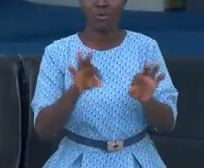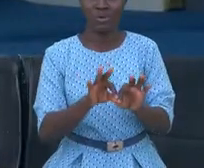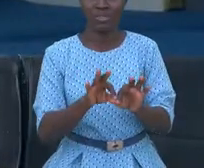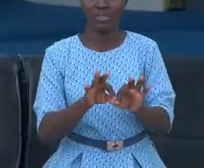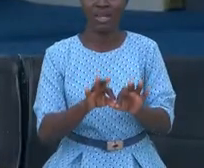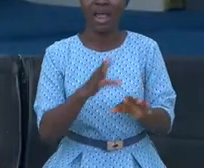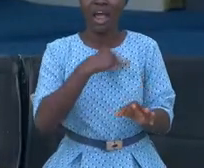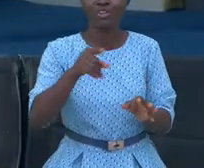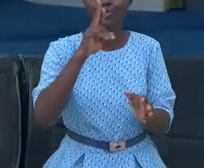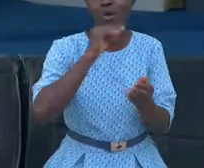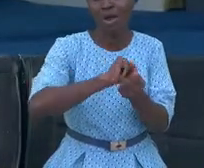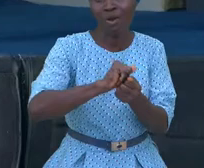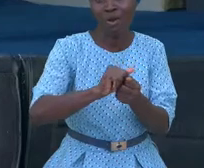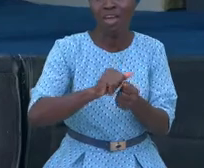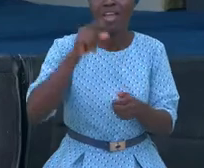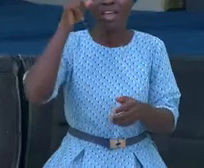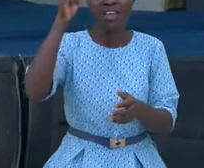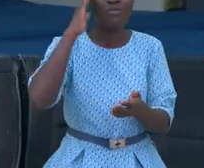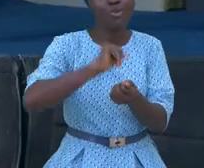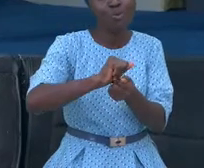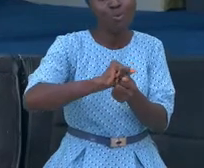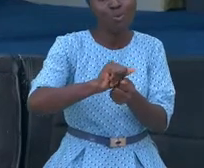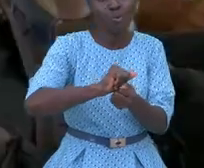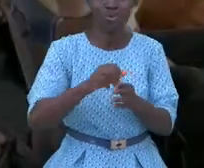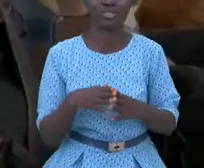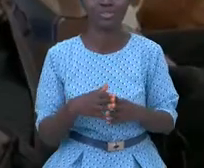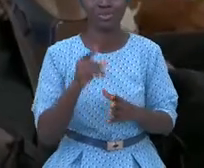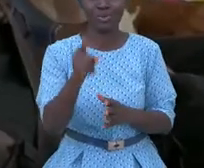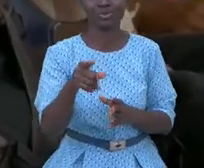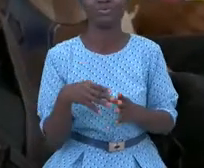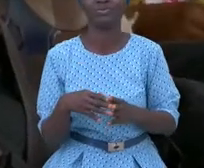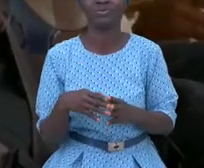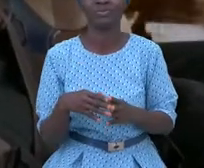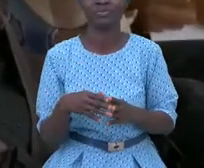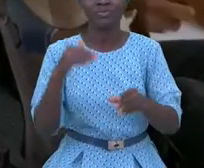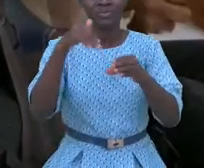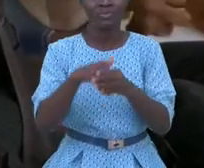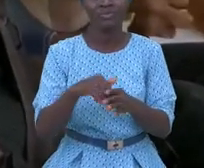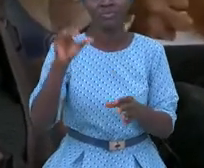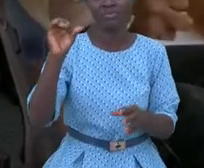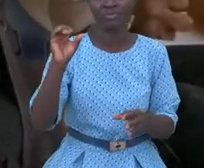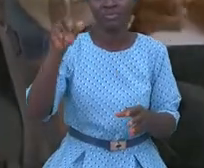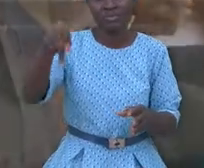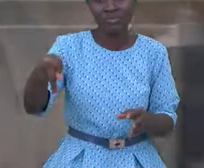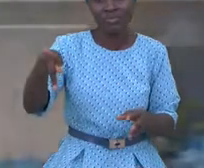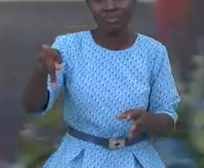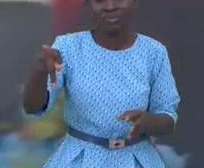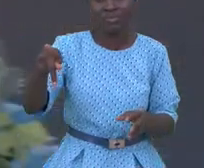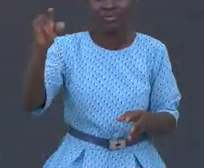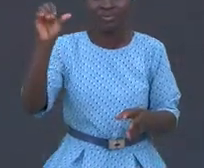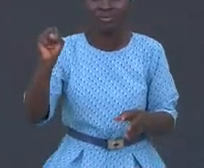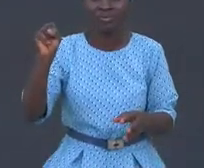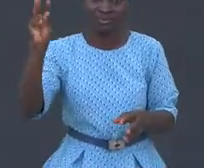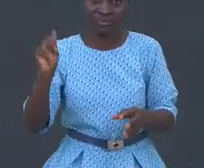he'll wash you. He will wash you. He will wash you. Look at Psalm 51. I'm reading from